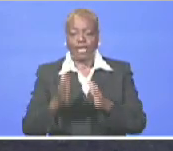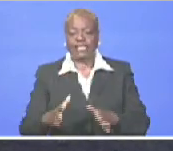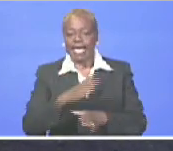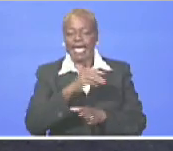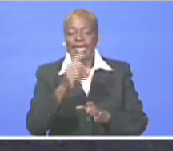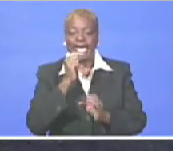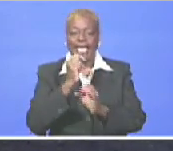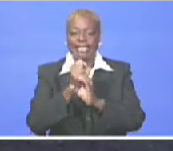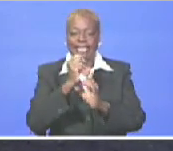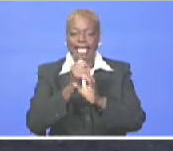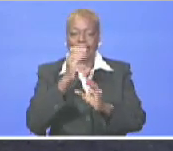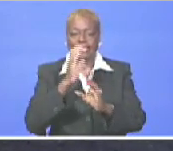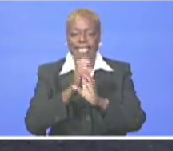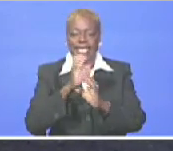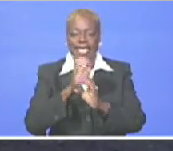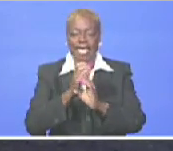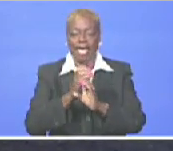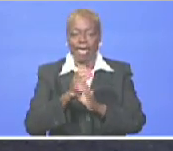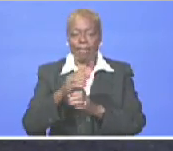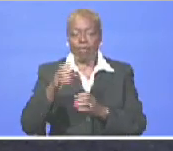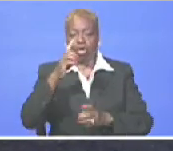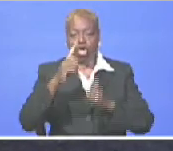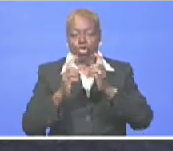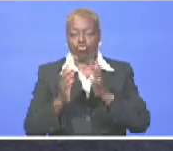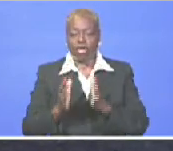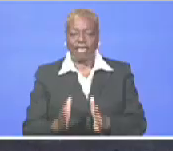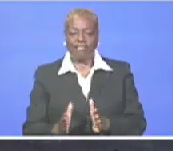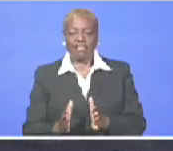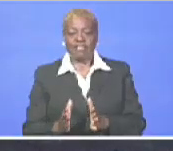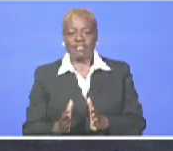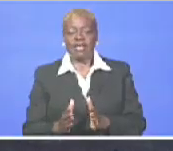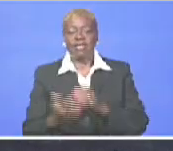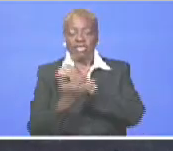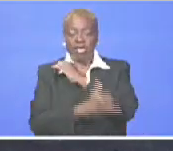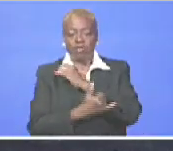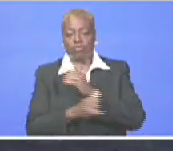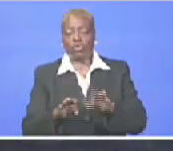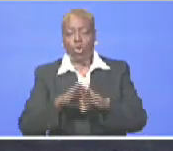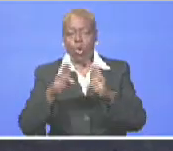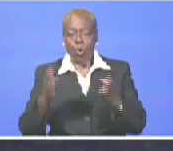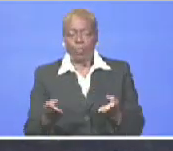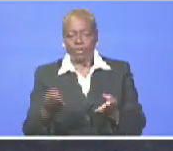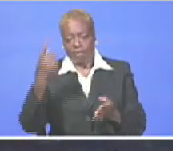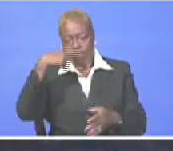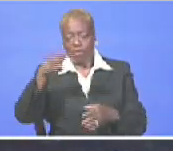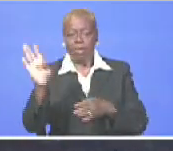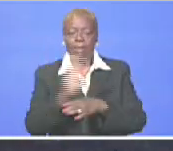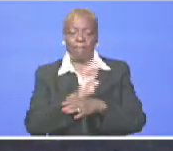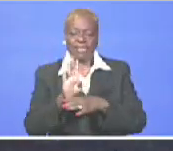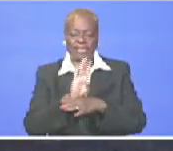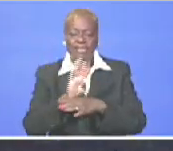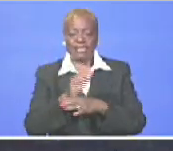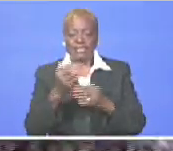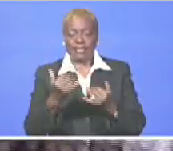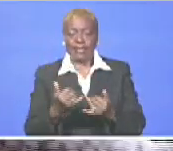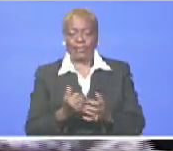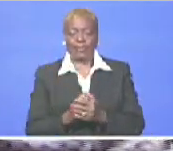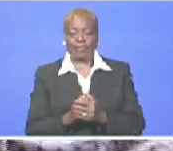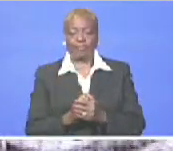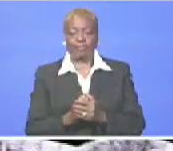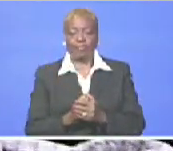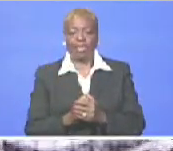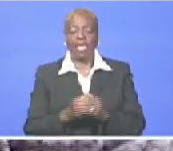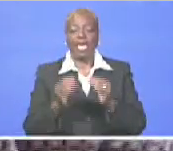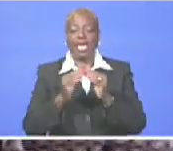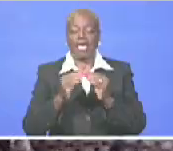its borders after a 2-month closure due to travel restrictions imposed as a result of the COVID-19 virus. Even